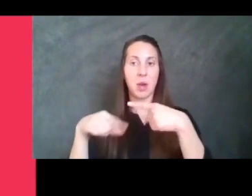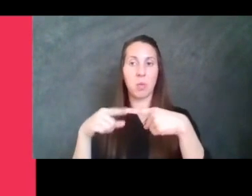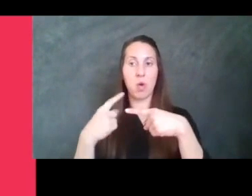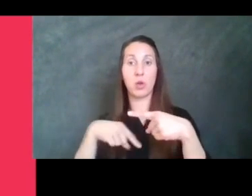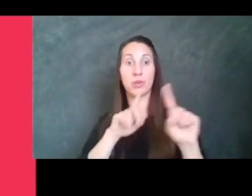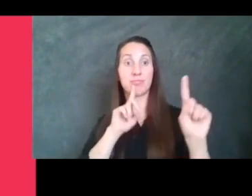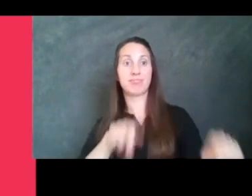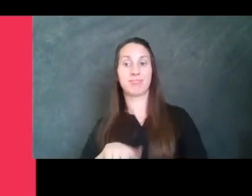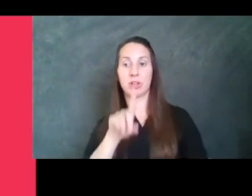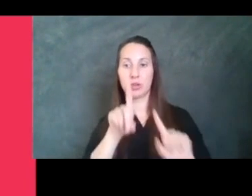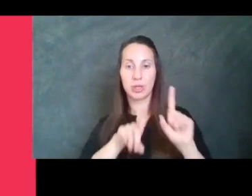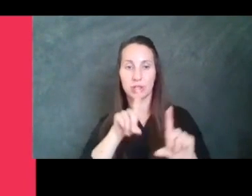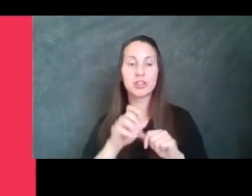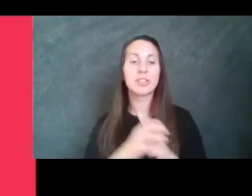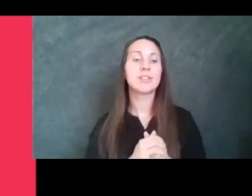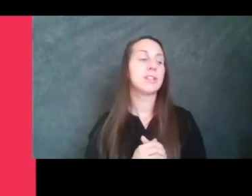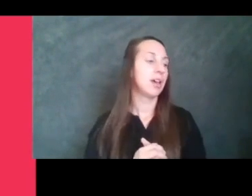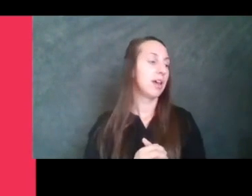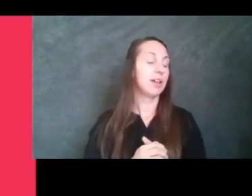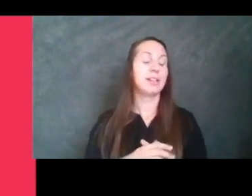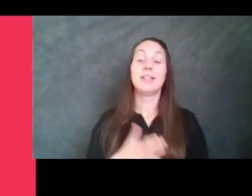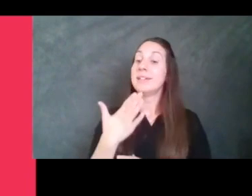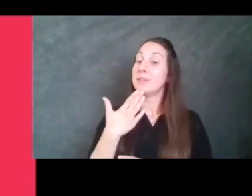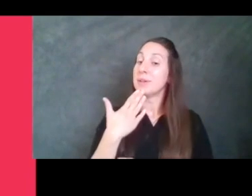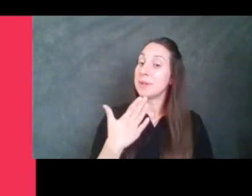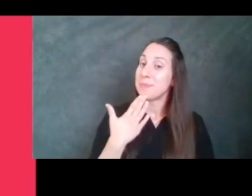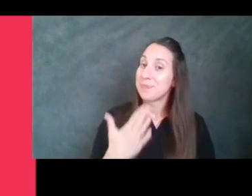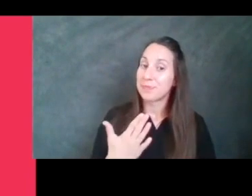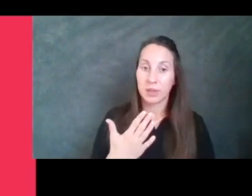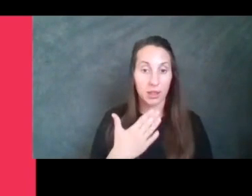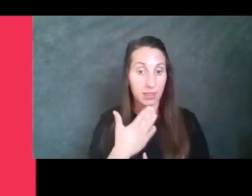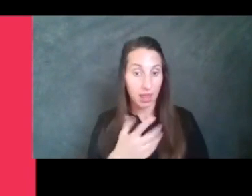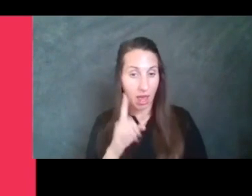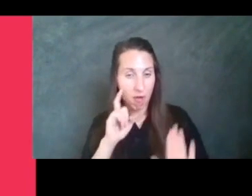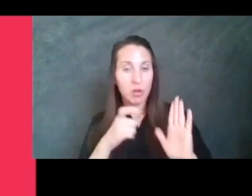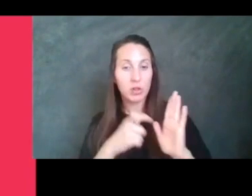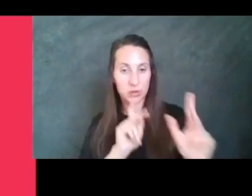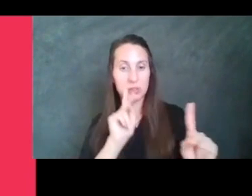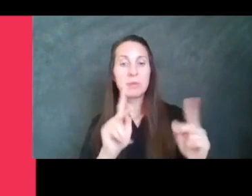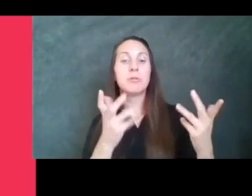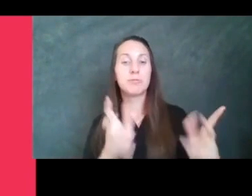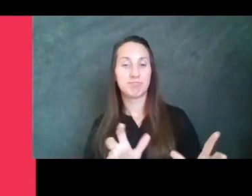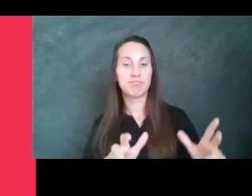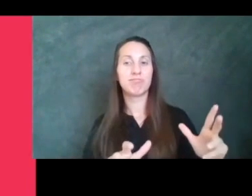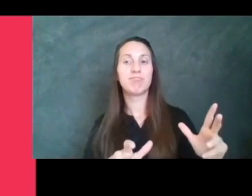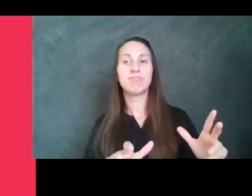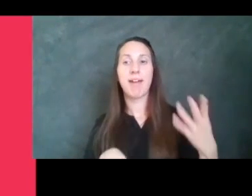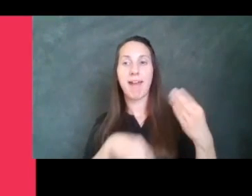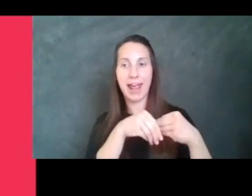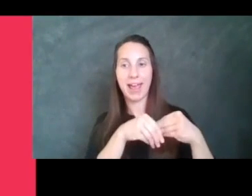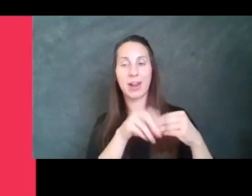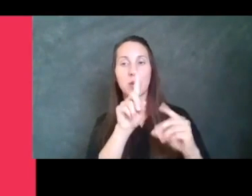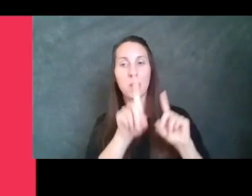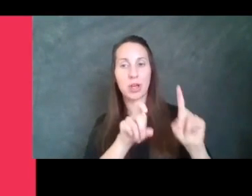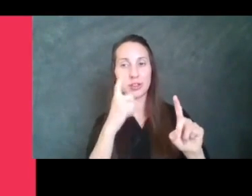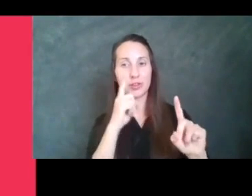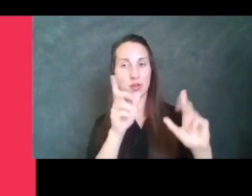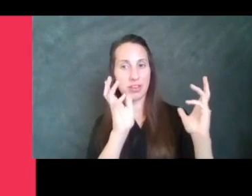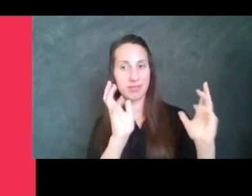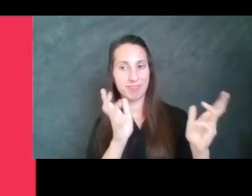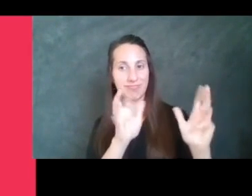questions. I thank you that people are putting questions in the question box, and we will